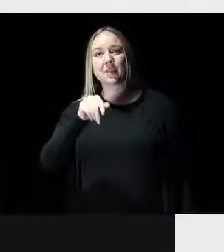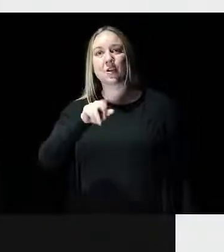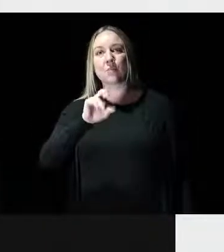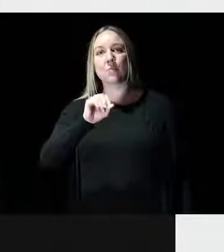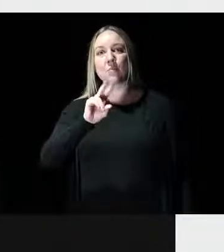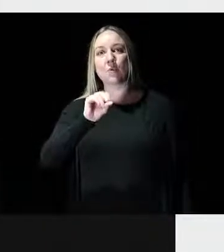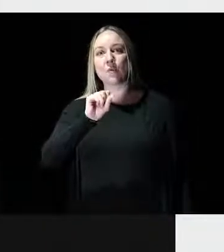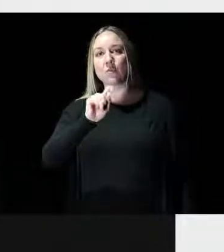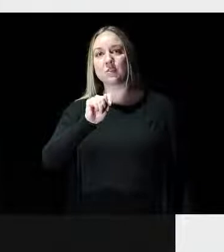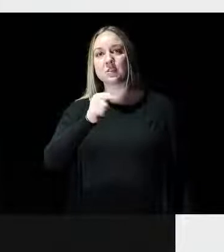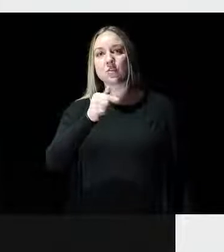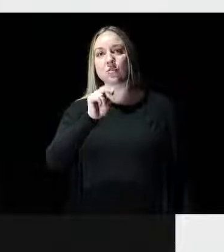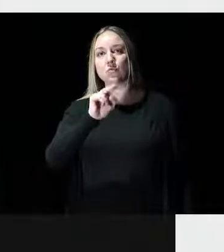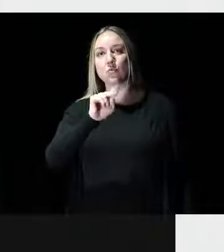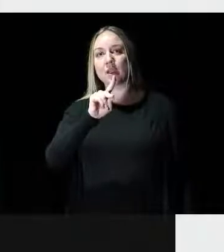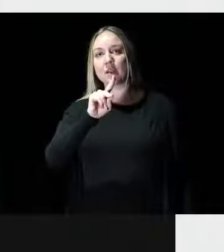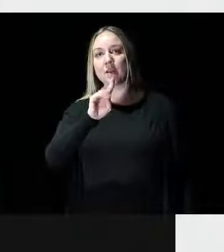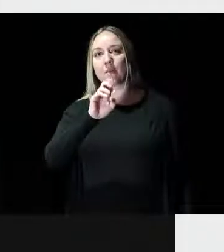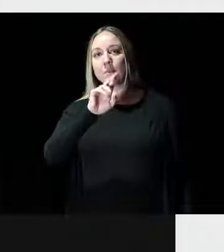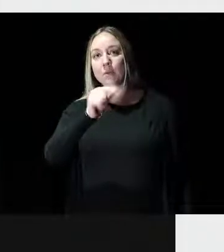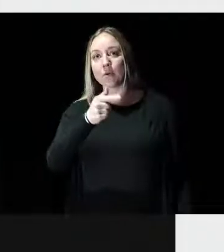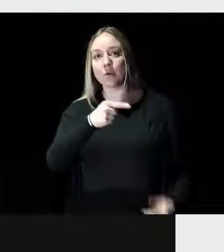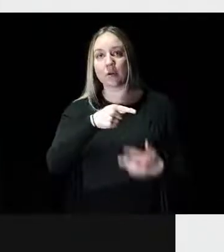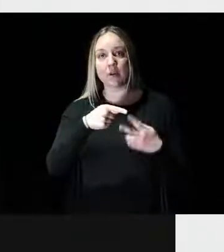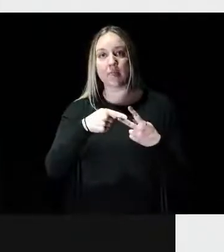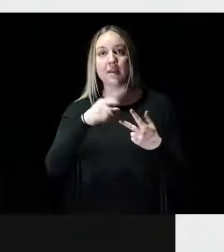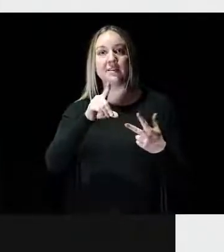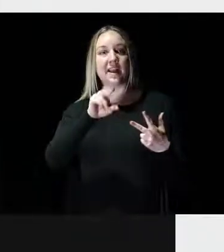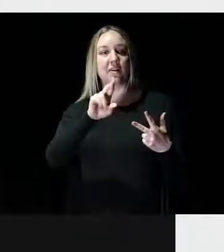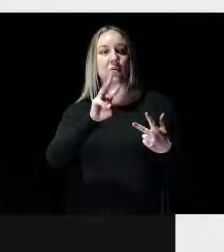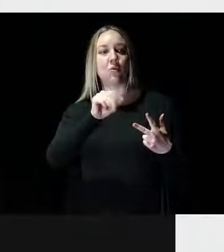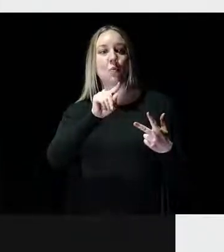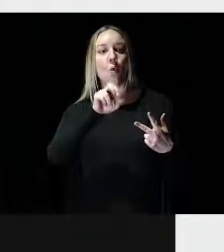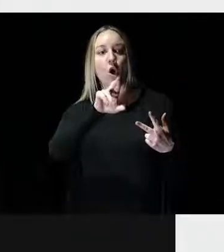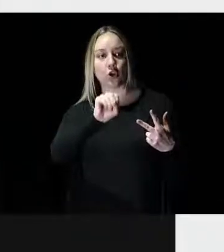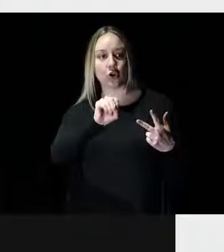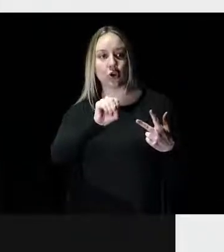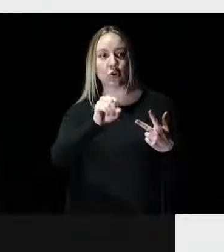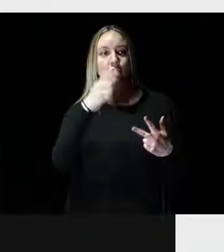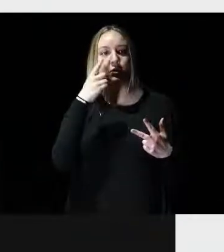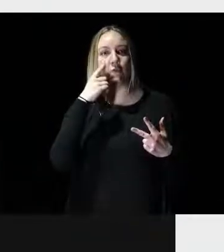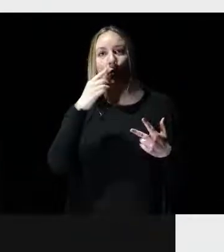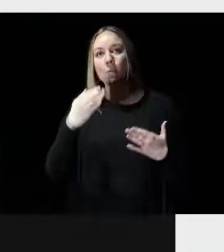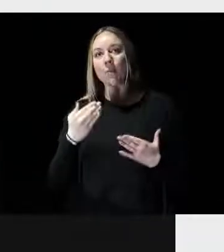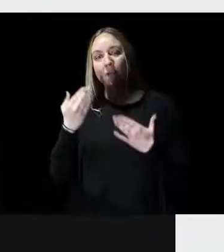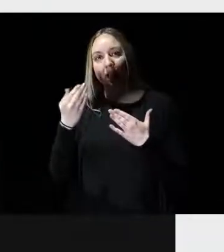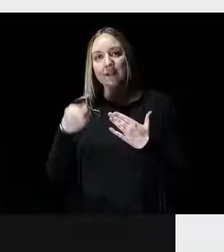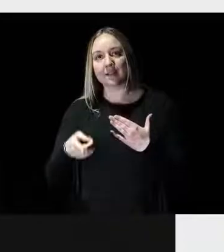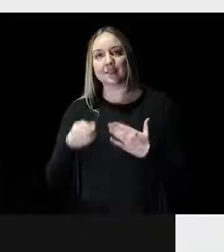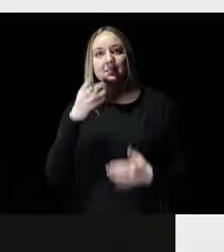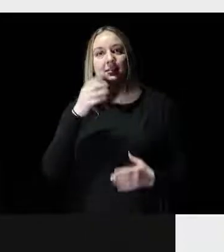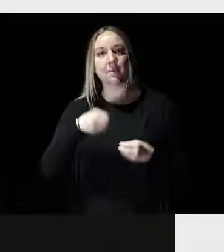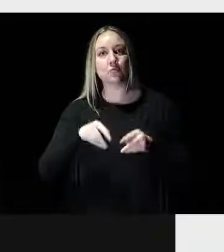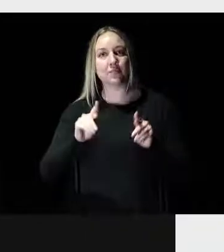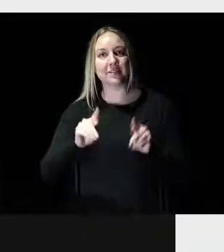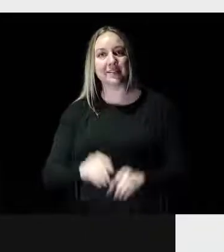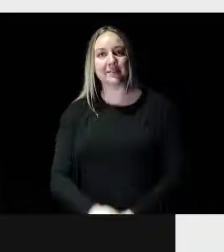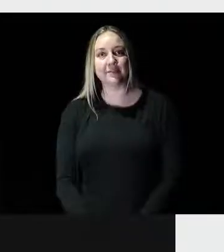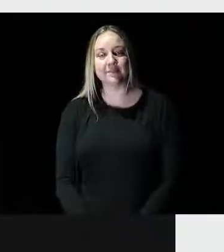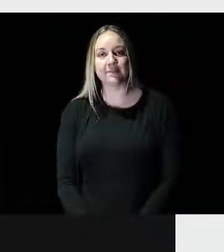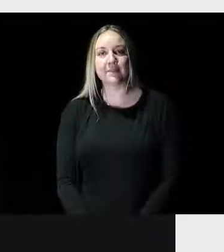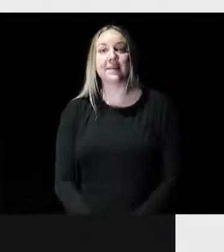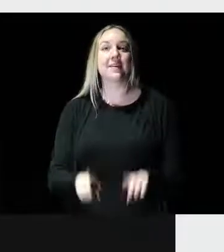Waters for their collective support for design and the built environment at RIT, and also for